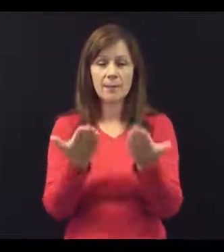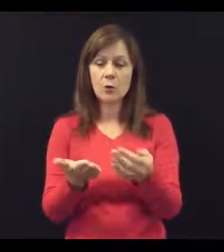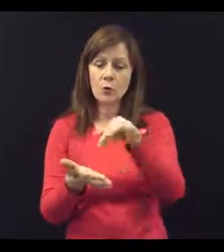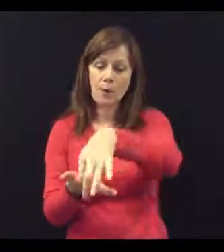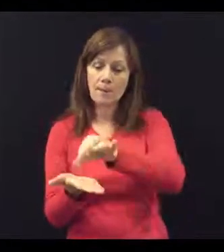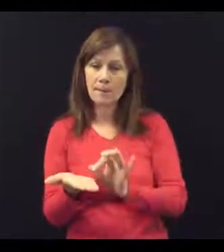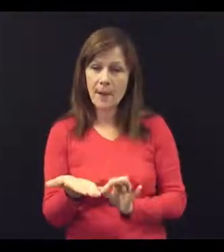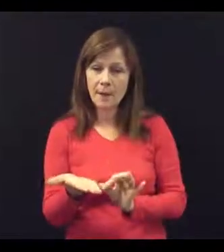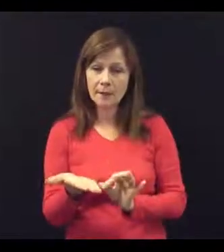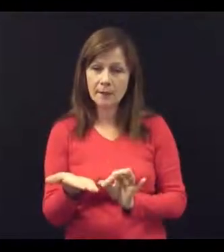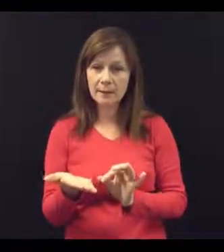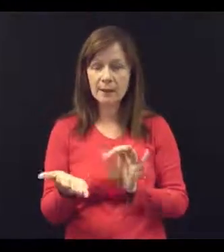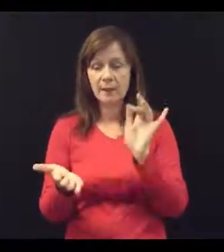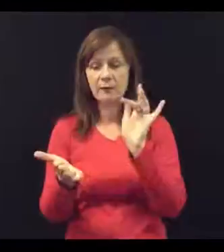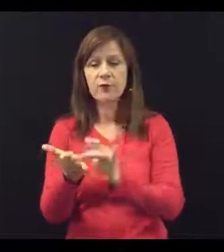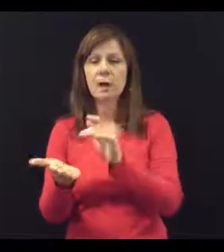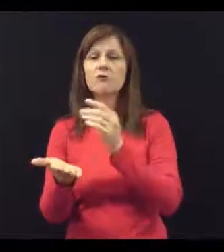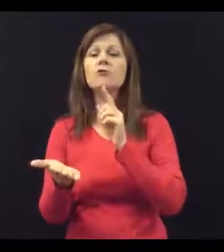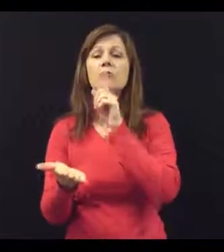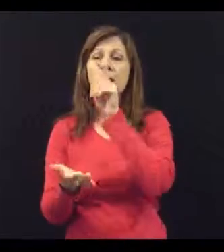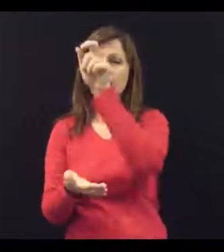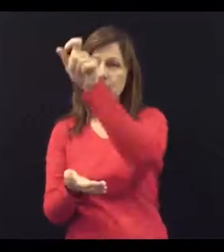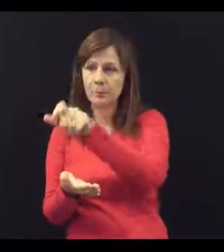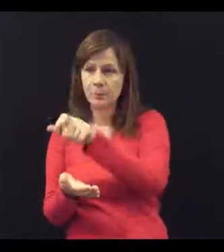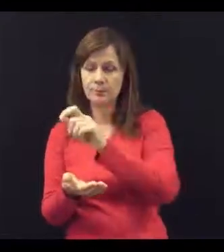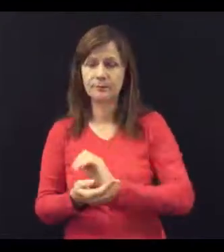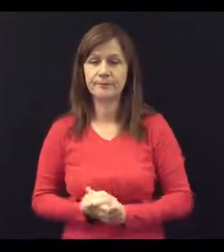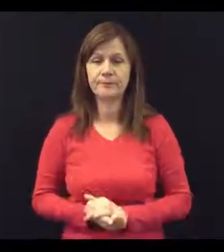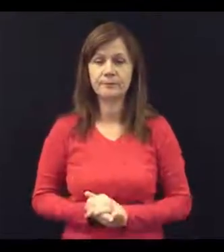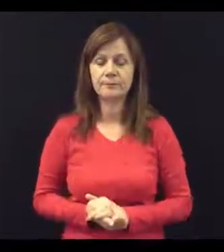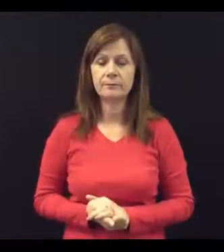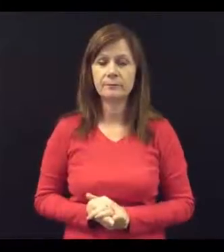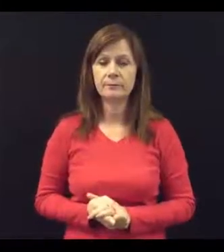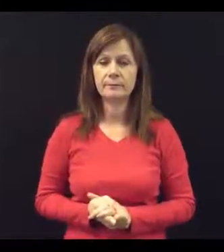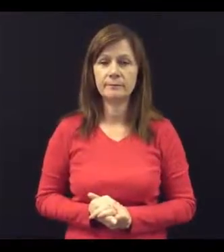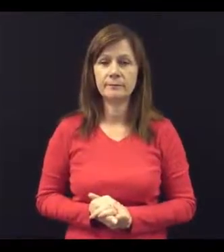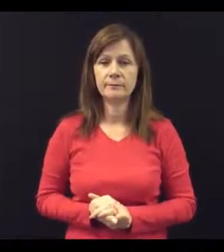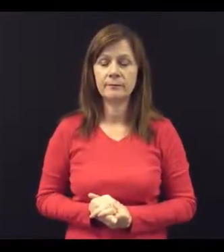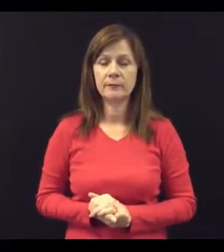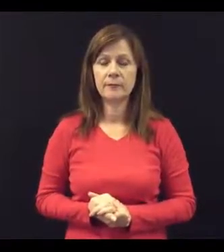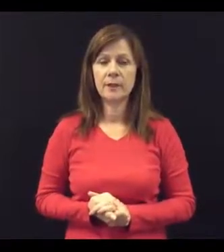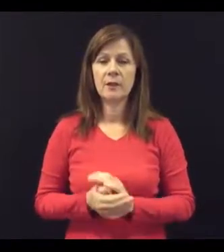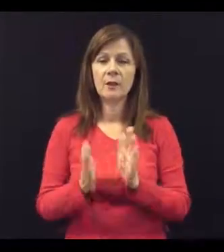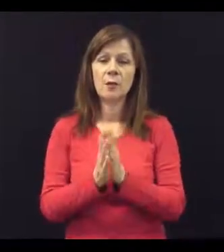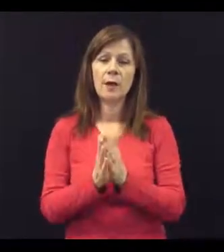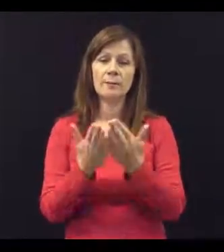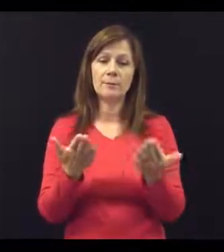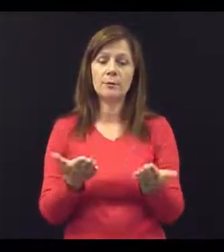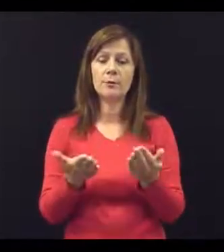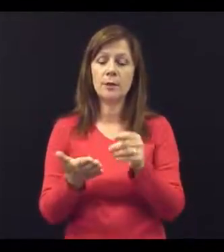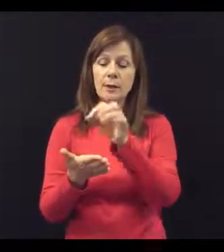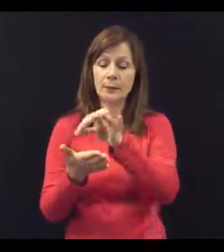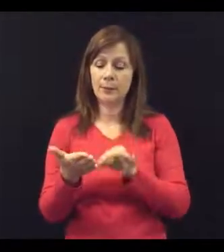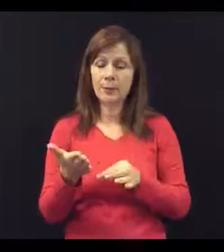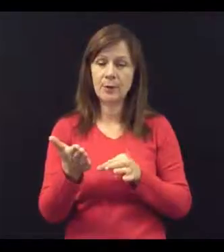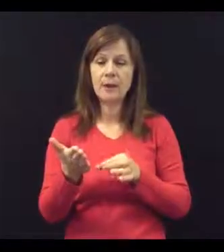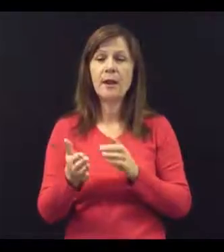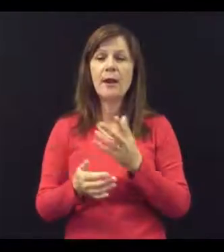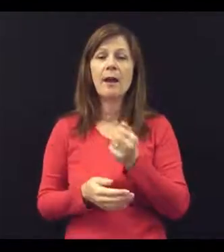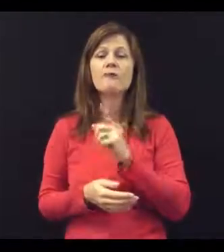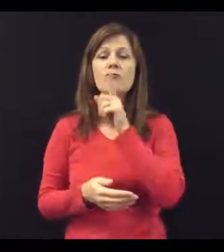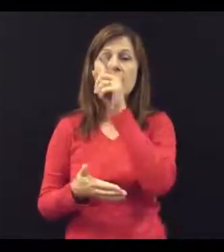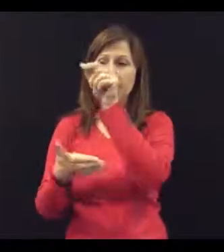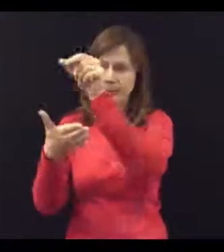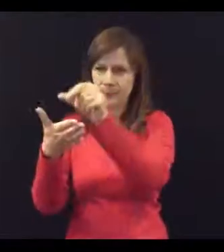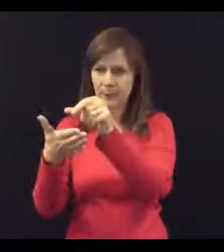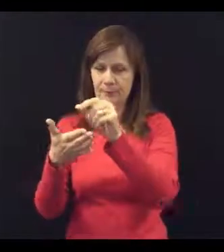of the book you are reading by tapping the Bookmark button next to the Search button. You'll see a red bookmark appear to indicate